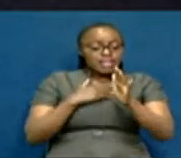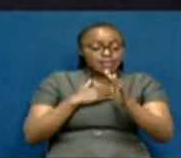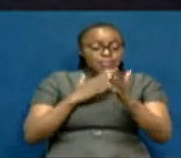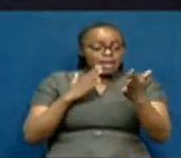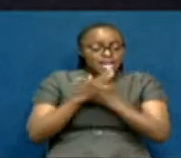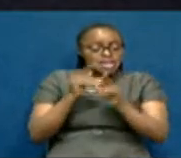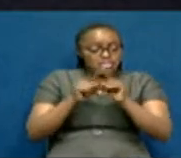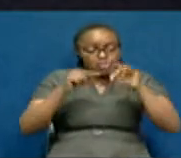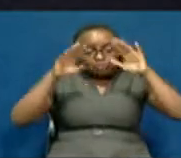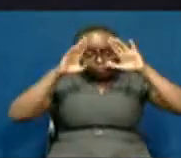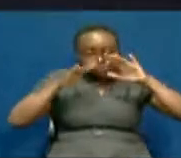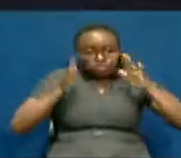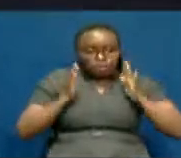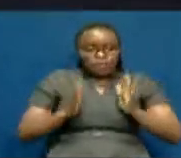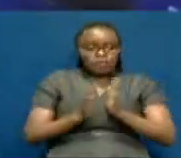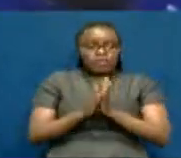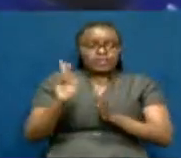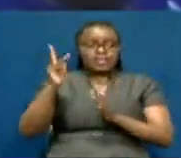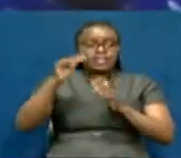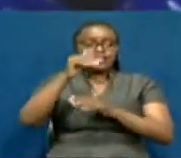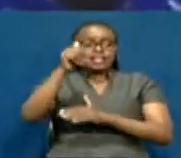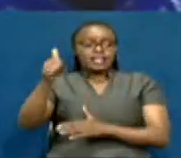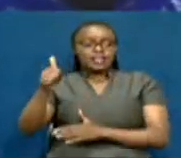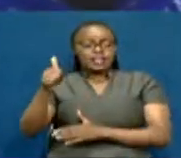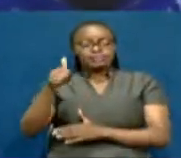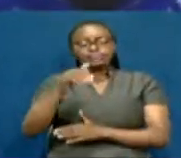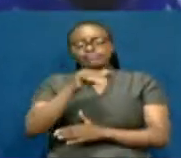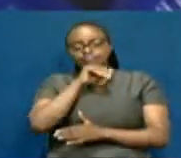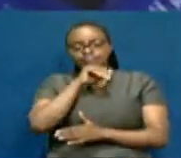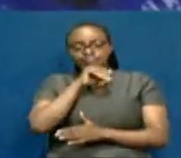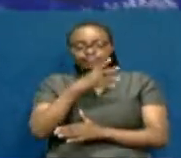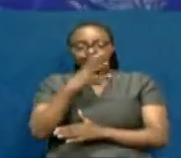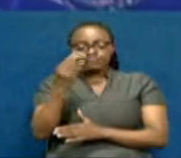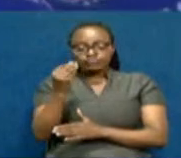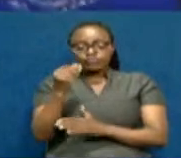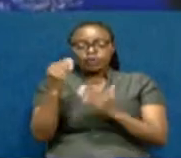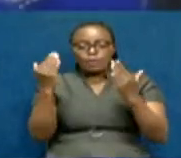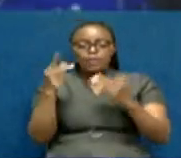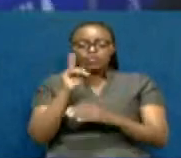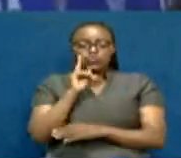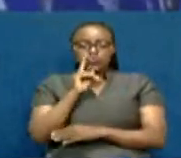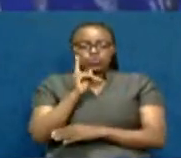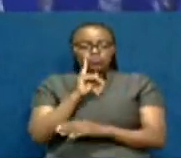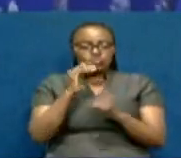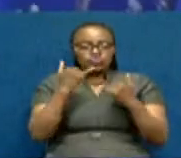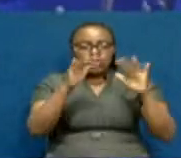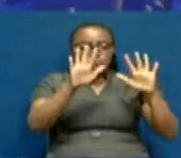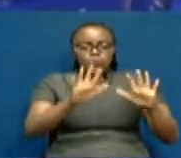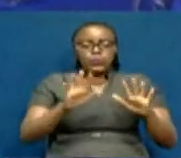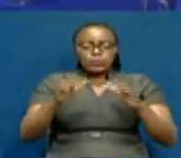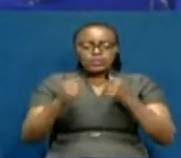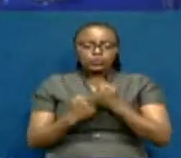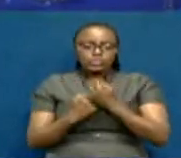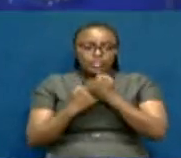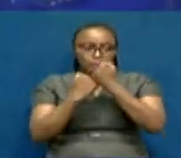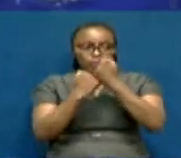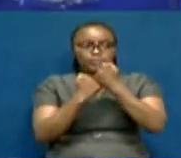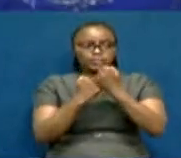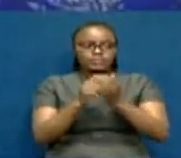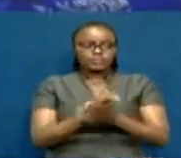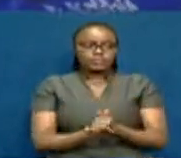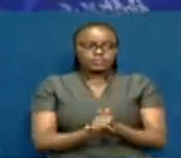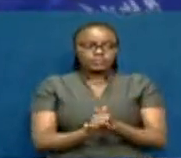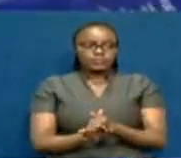kama Muislamu na Wakenya wengine. Odinga heads to Meru County tomorrow to rally the region to back his bid.